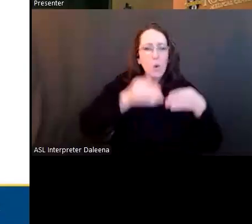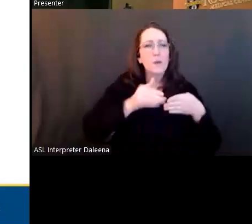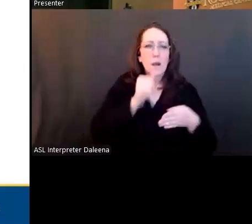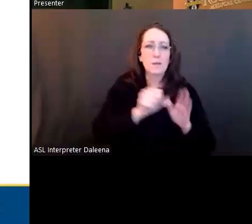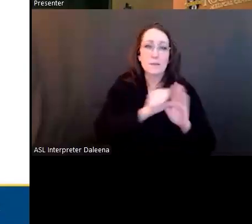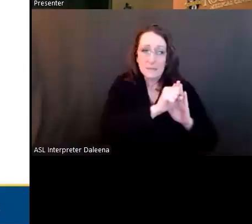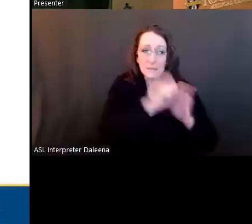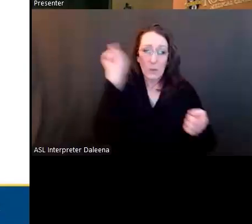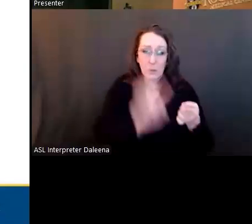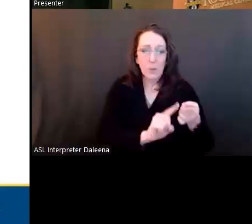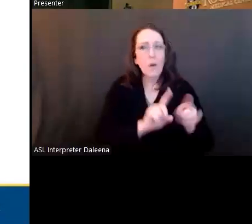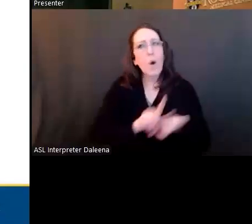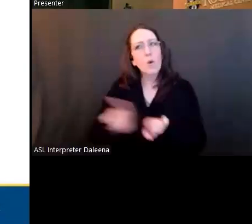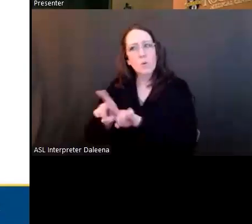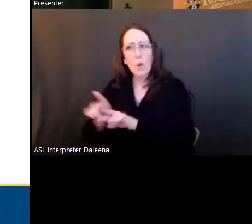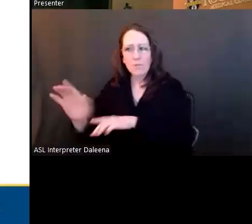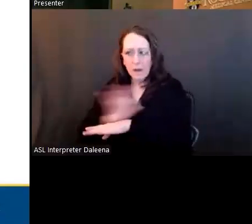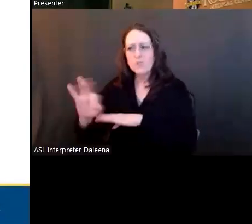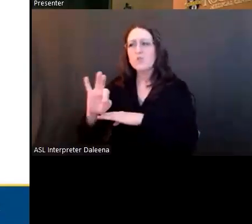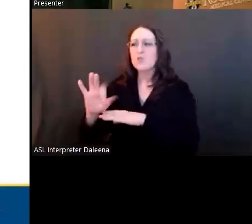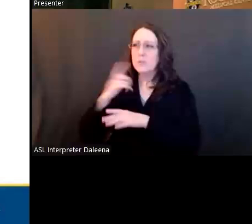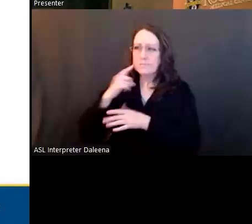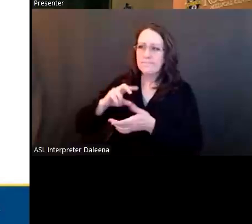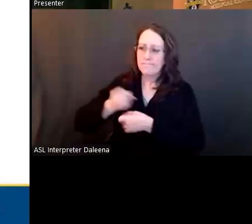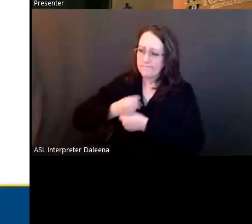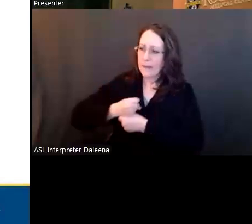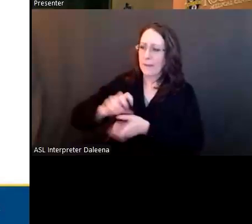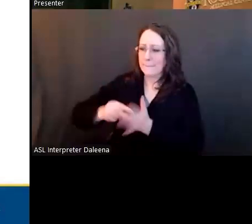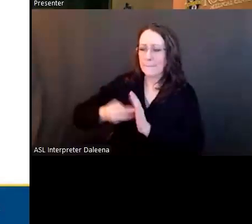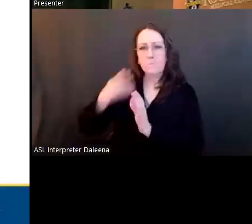also functioning and creating meaning.